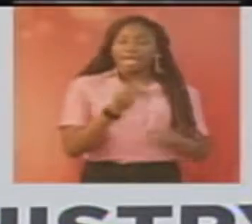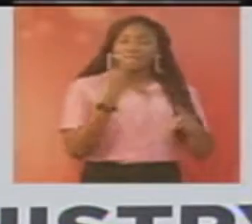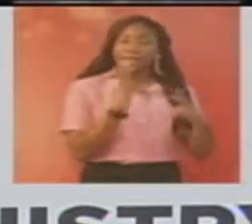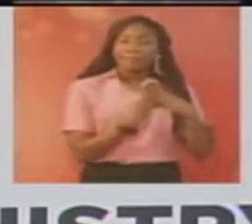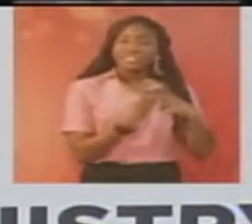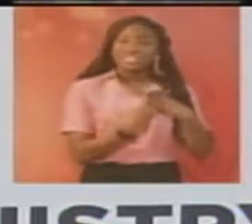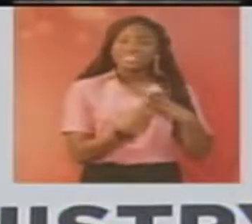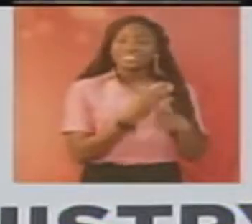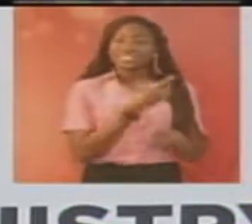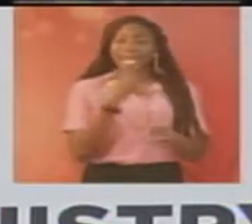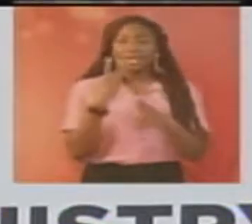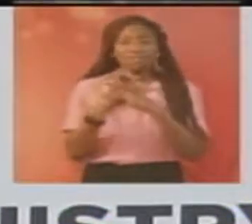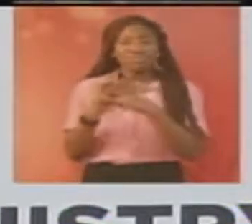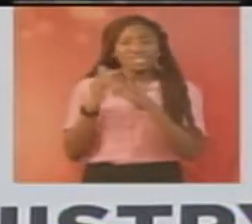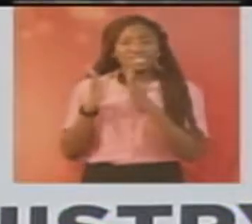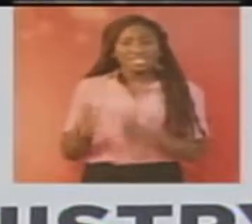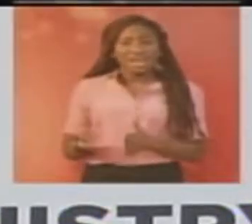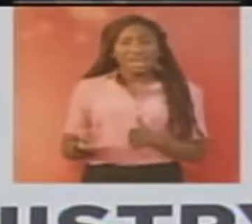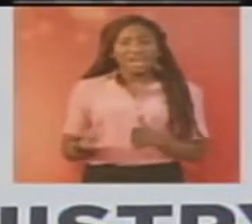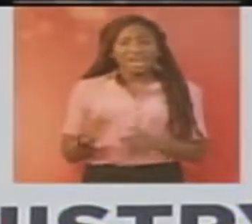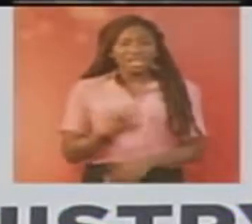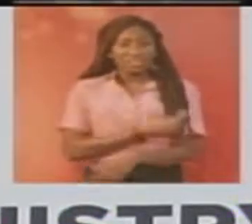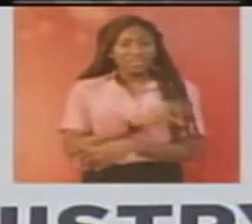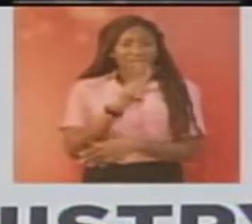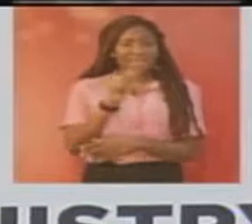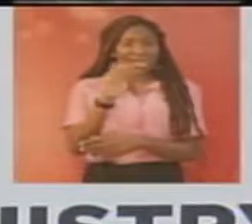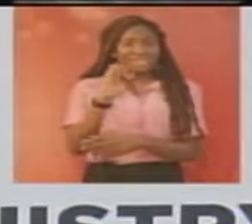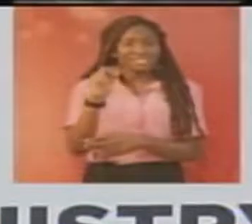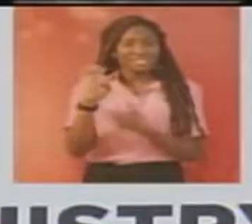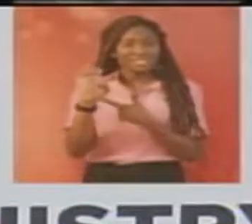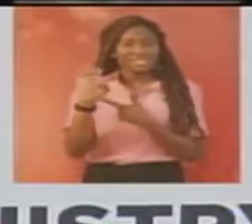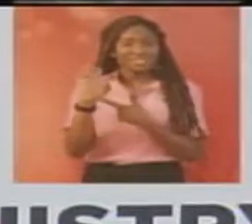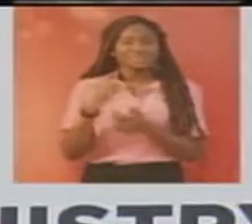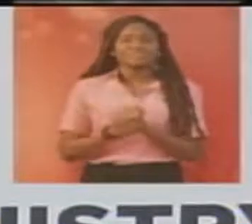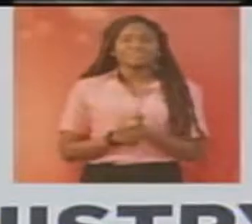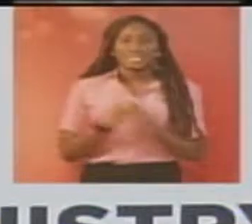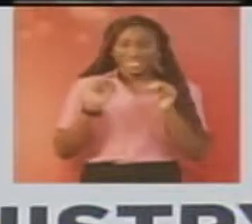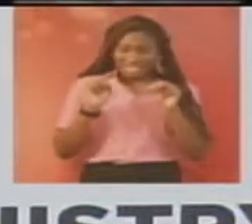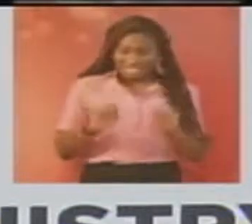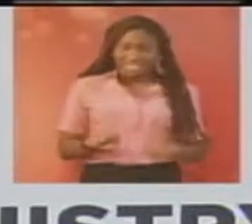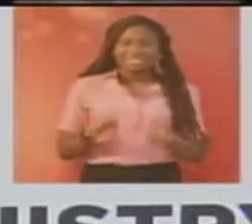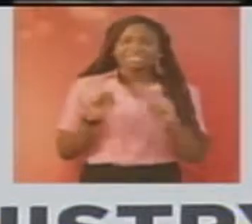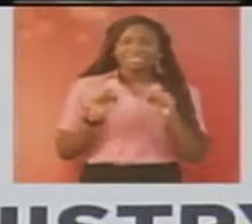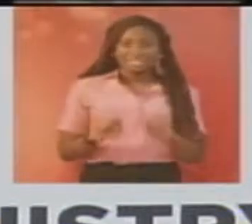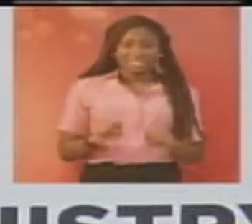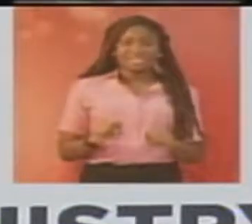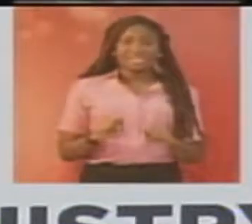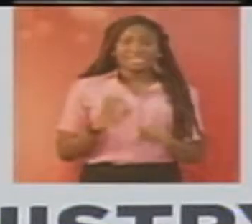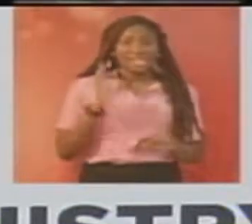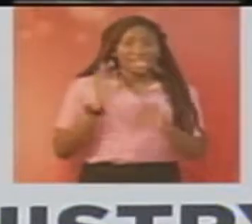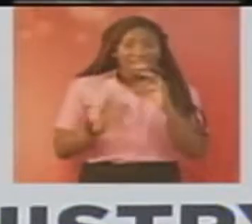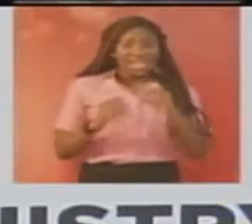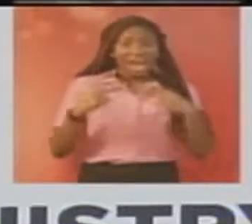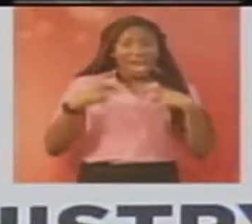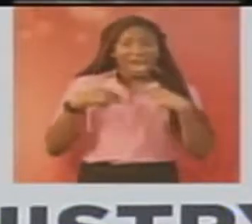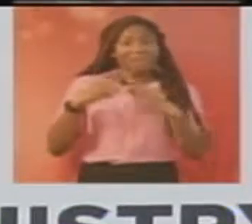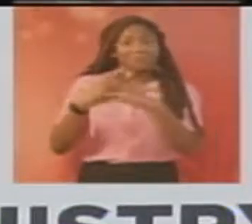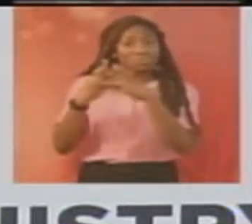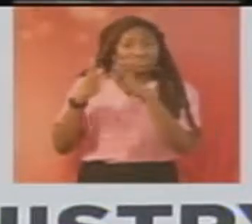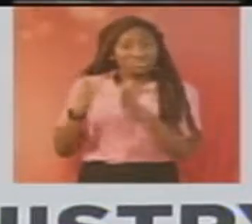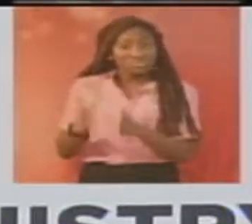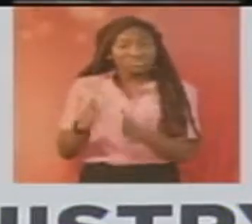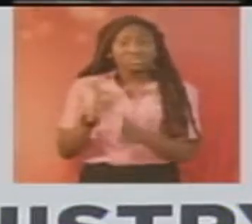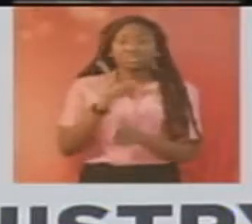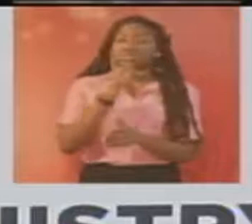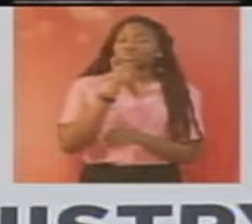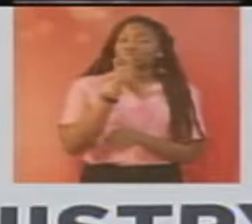the prisoners being vaccinated, the strategy for the first set of vaccines that will be received